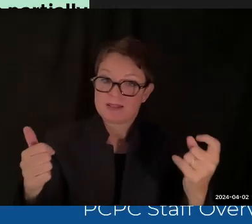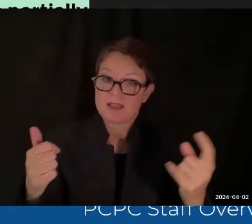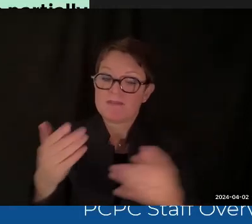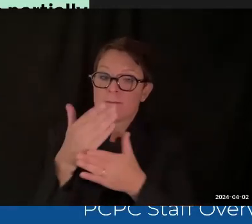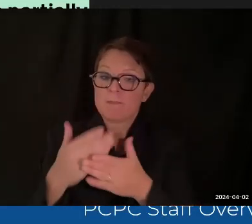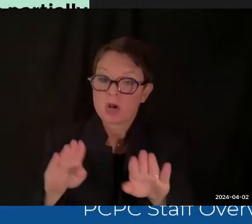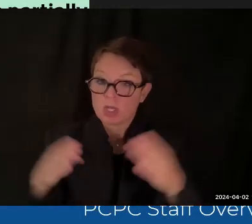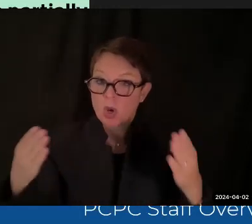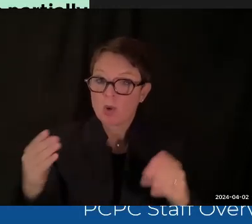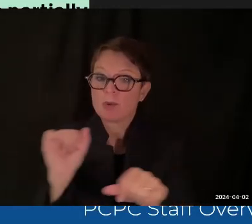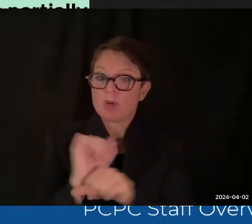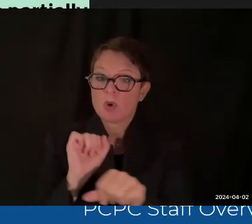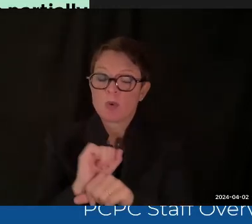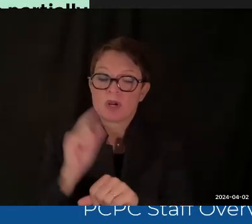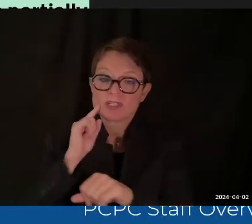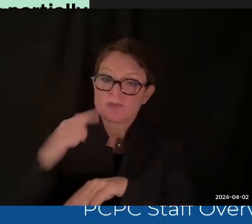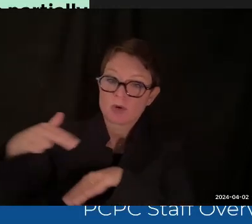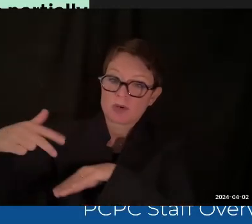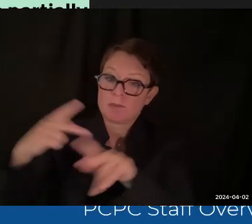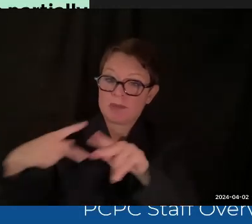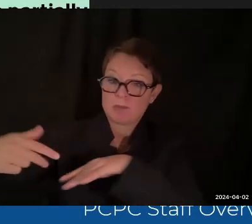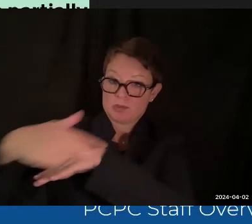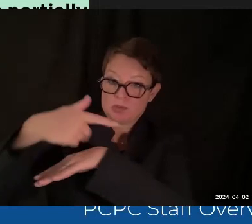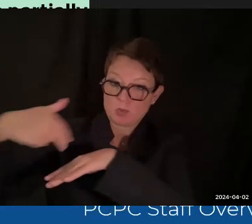open works from a pedestrian perspective.